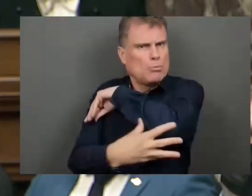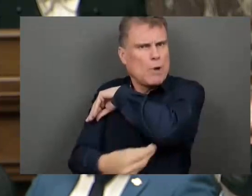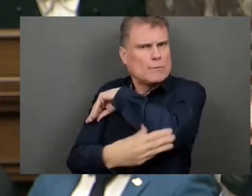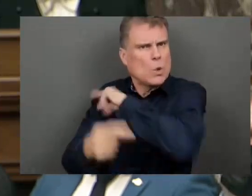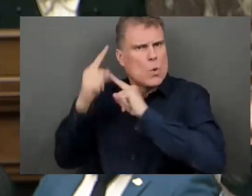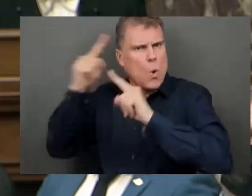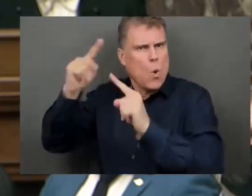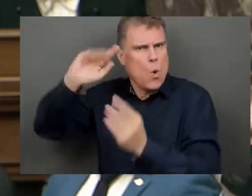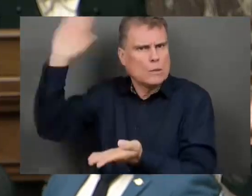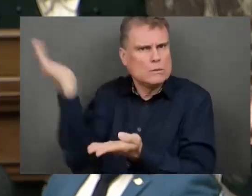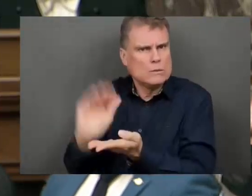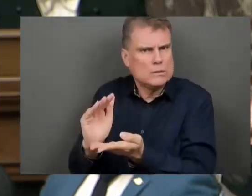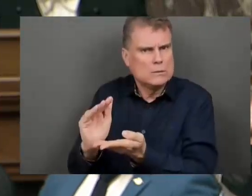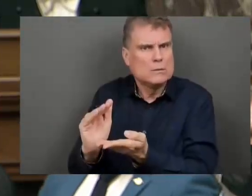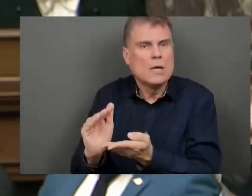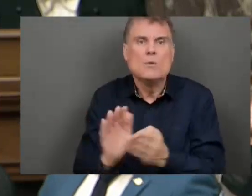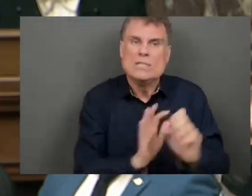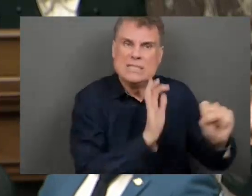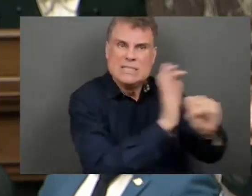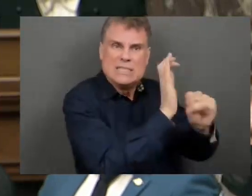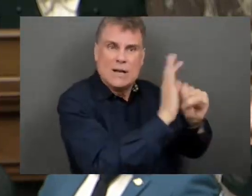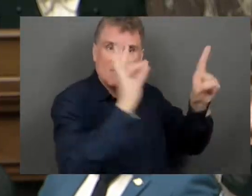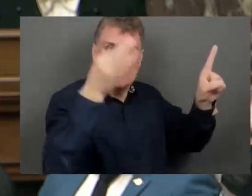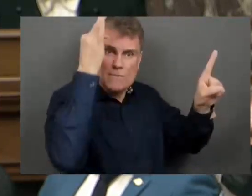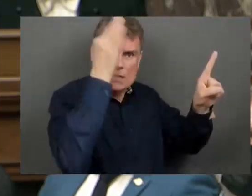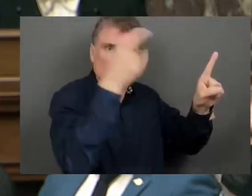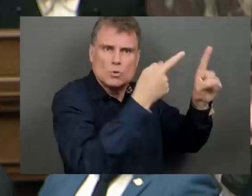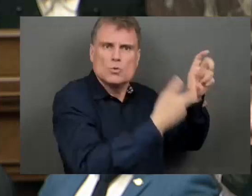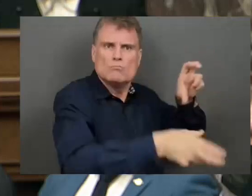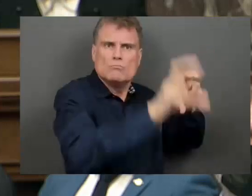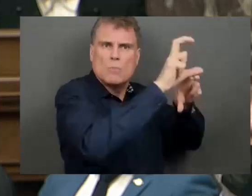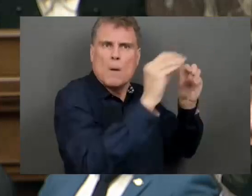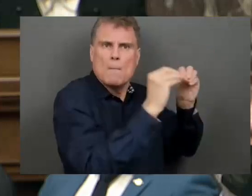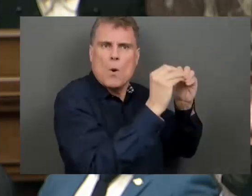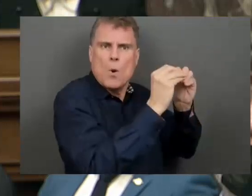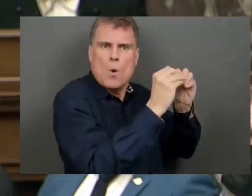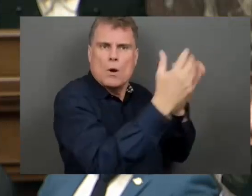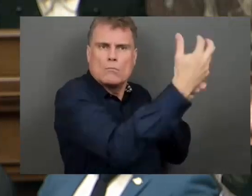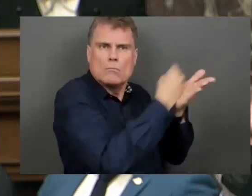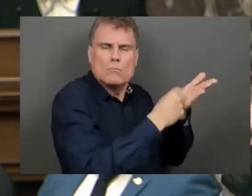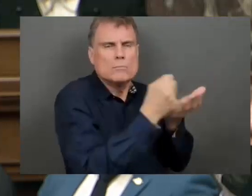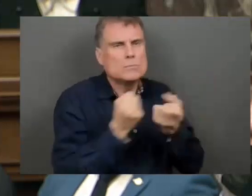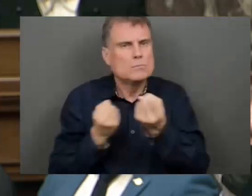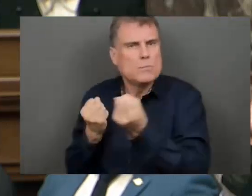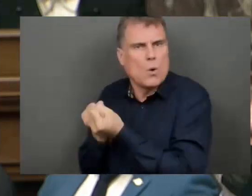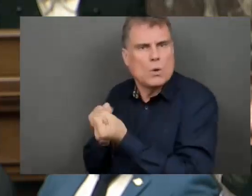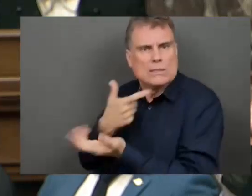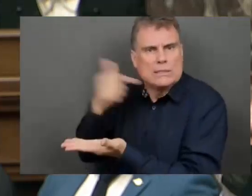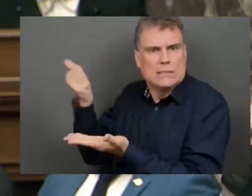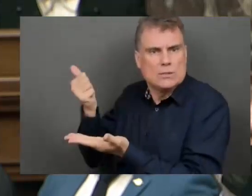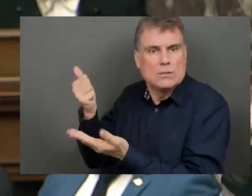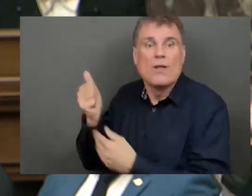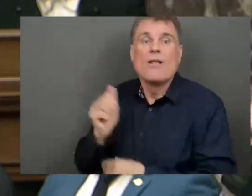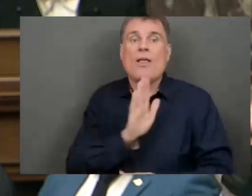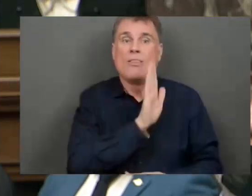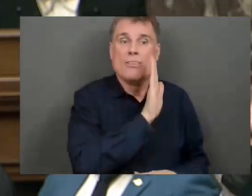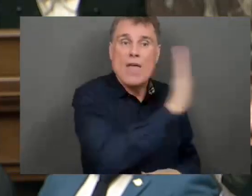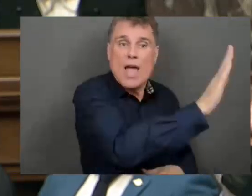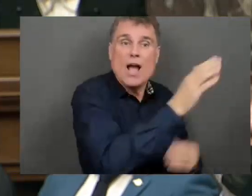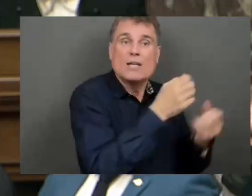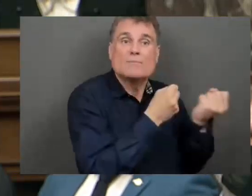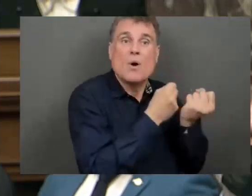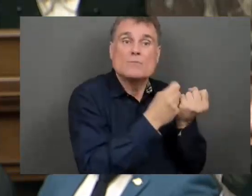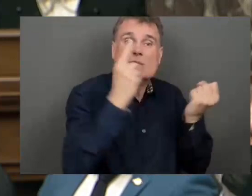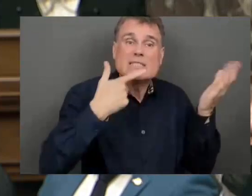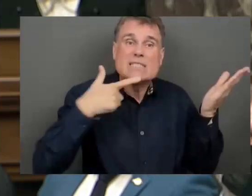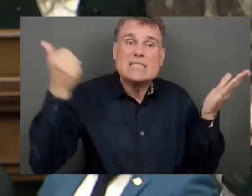add income supports. And when the federal government supports for seniors are inadequate, then we are doing our best to provide